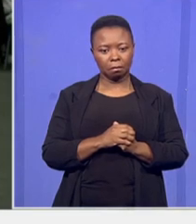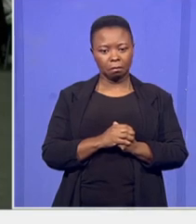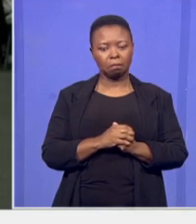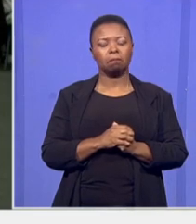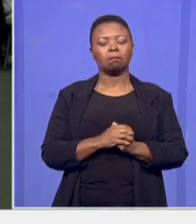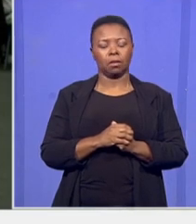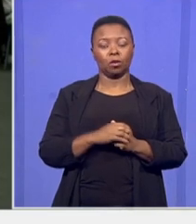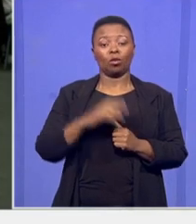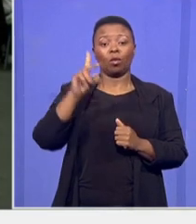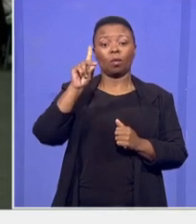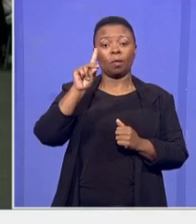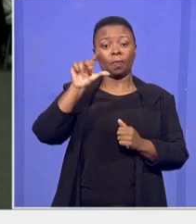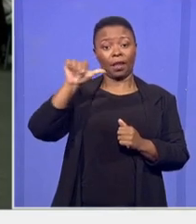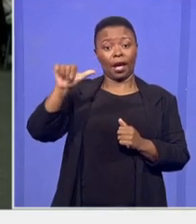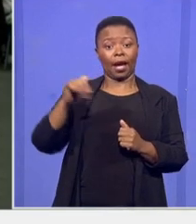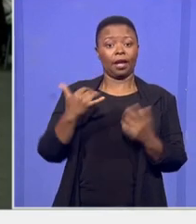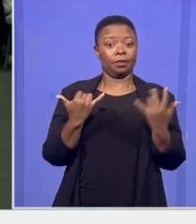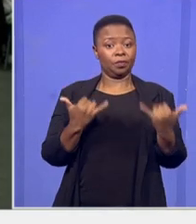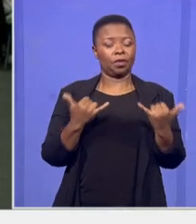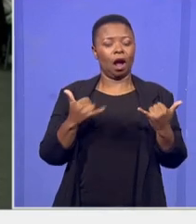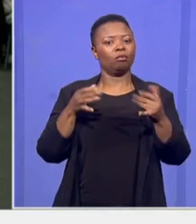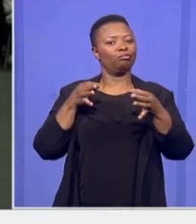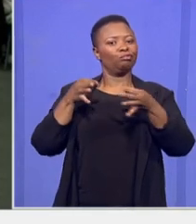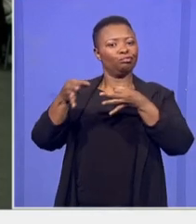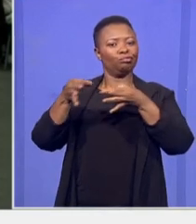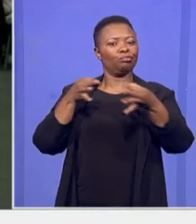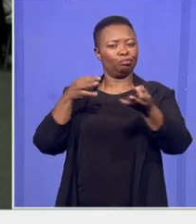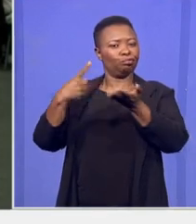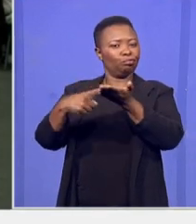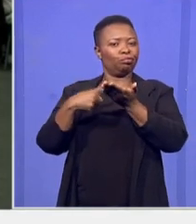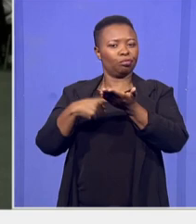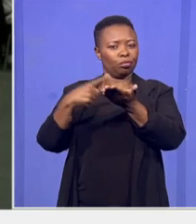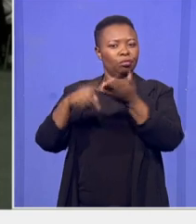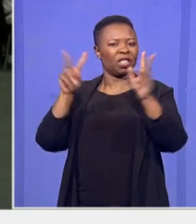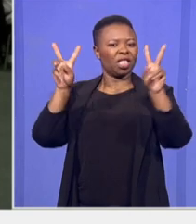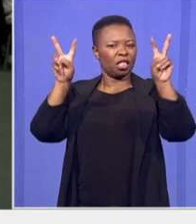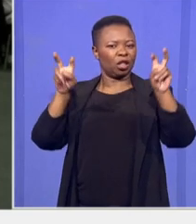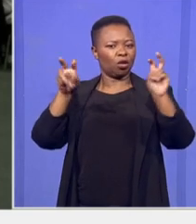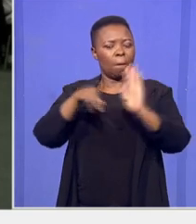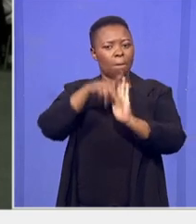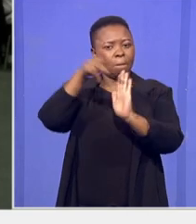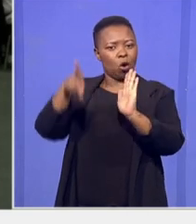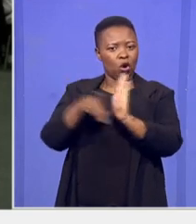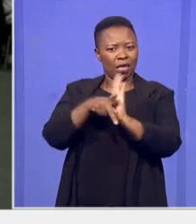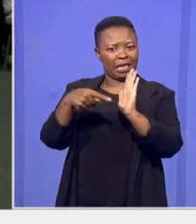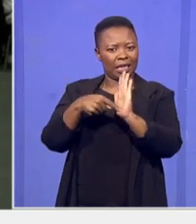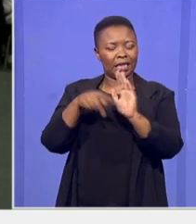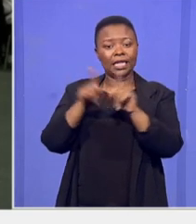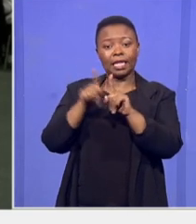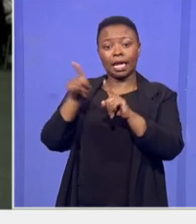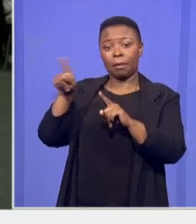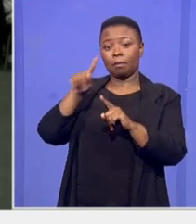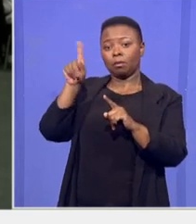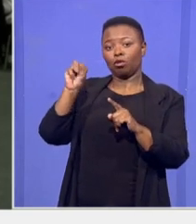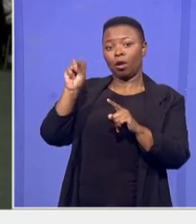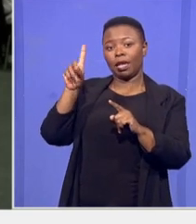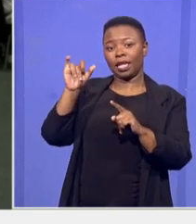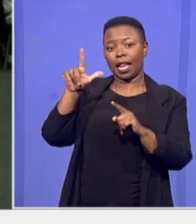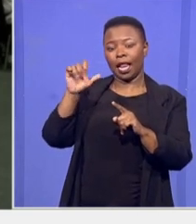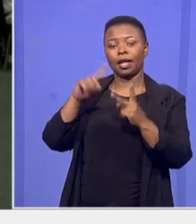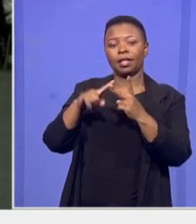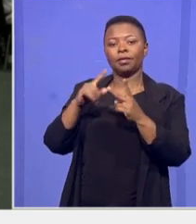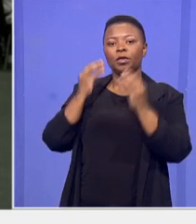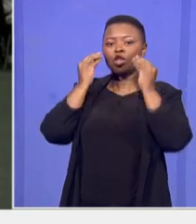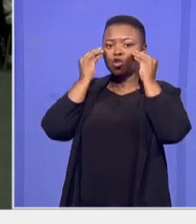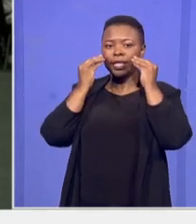The DA is at this point in time deliberating on matters of policy, and the issue that Mzwandile Lembeje, Criselda Lewis, our colleagues